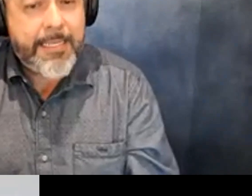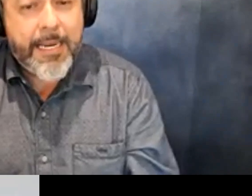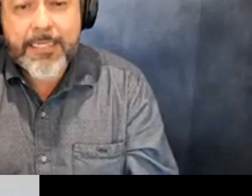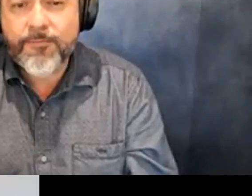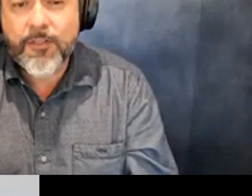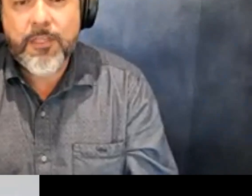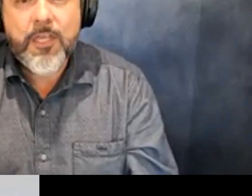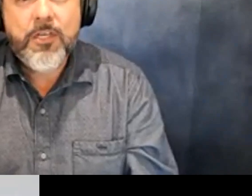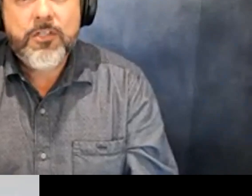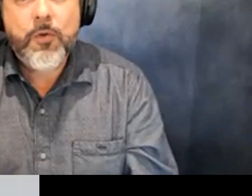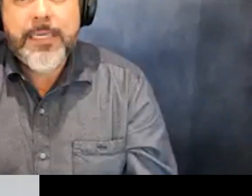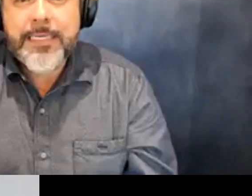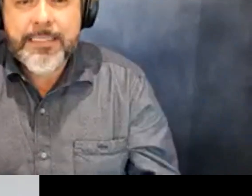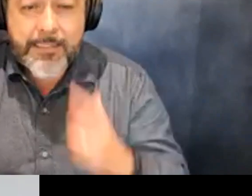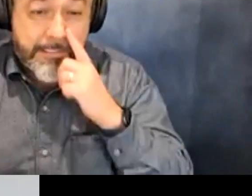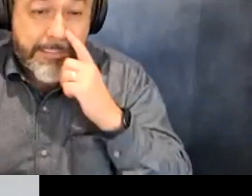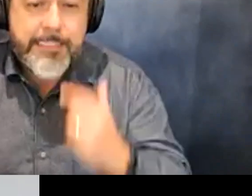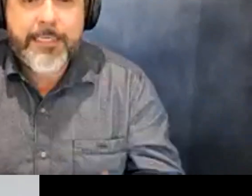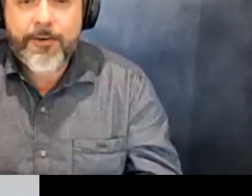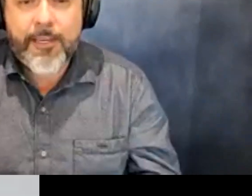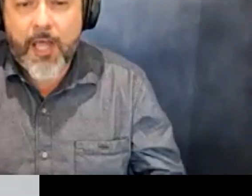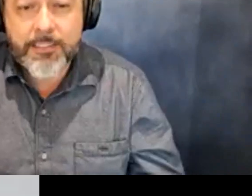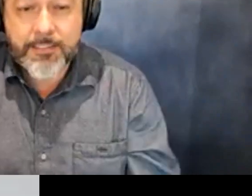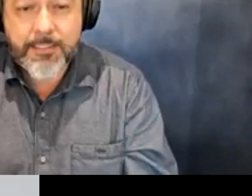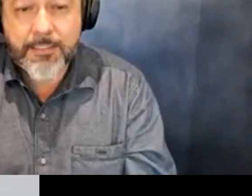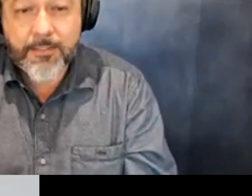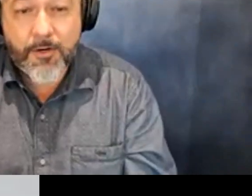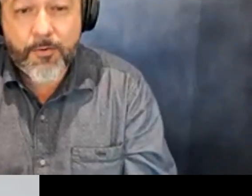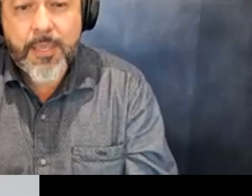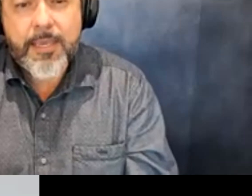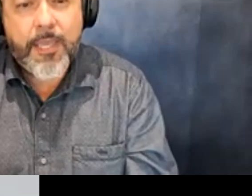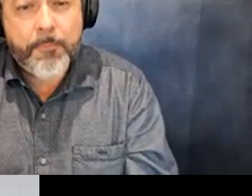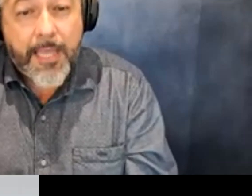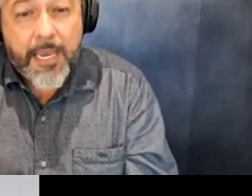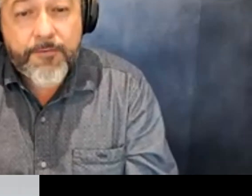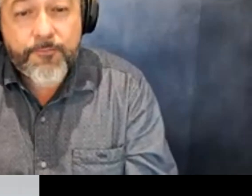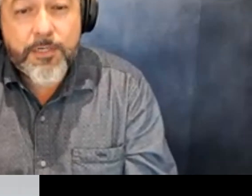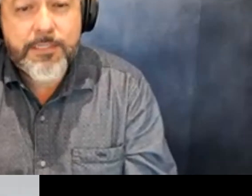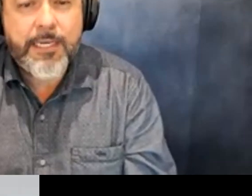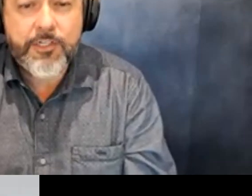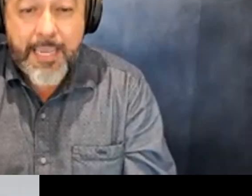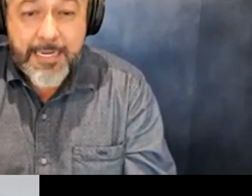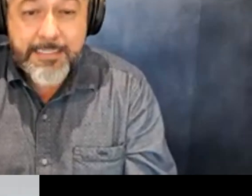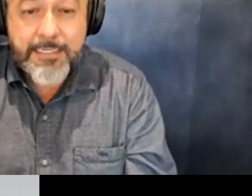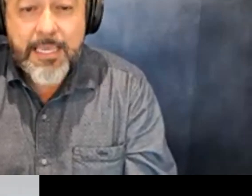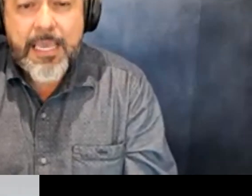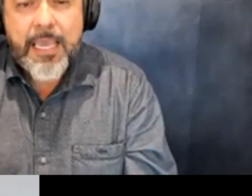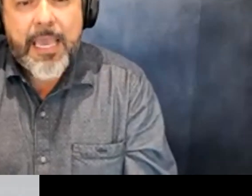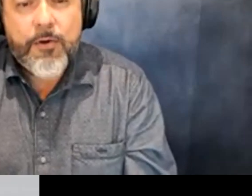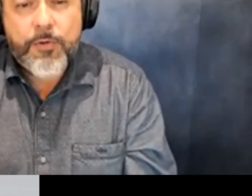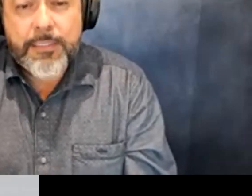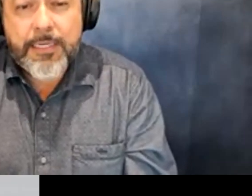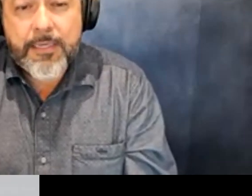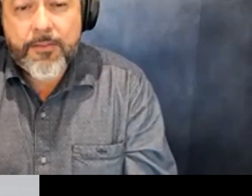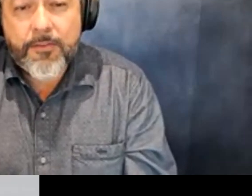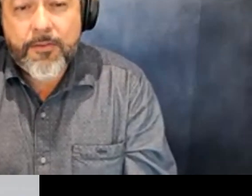again and again, and I just feel so easy, that's easily they're getting lost. You know, they apply for Section 8